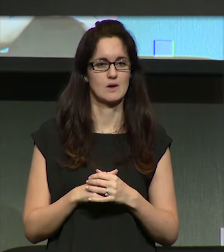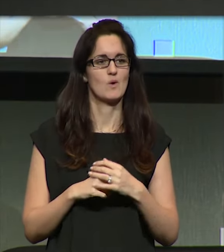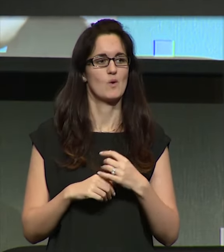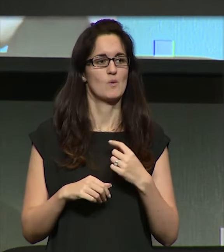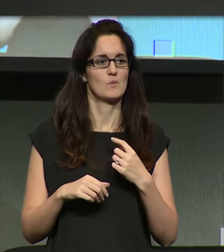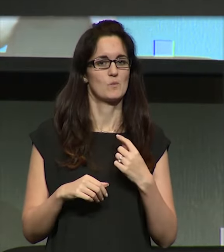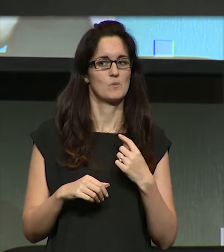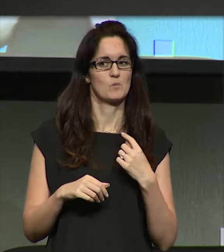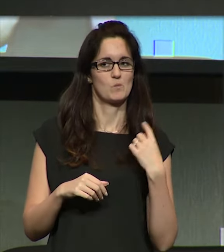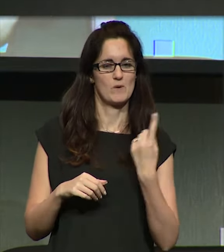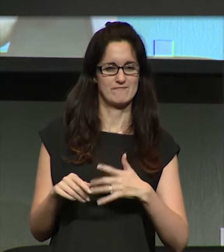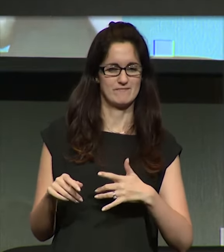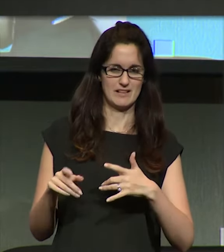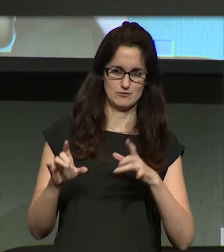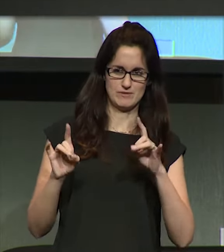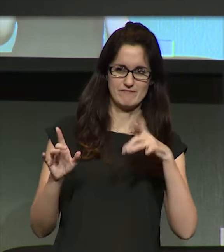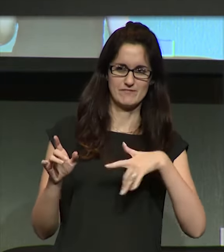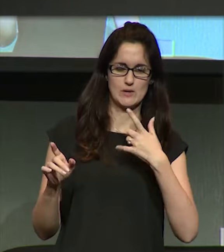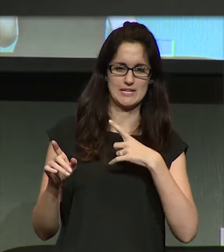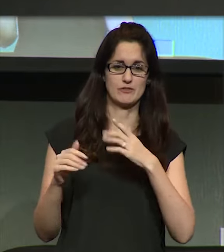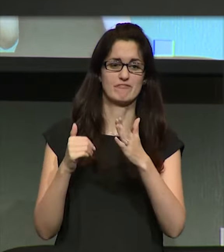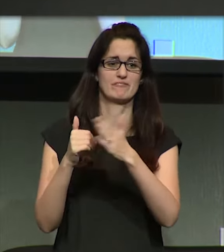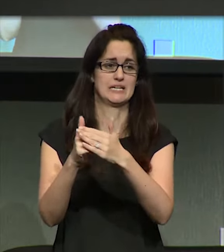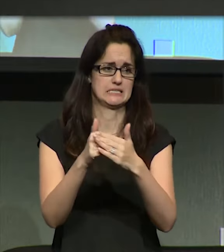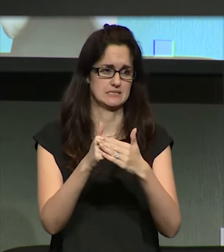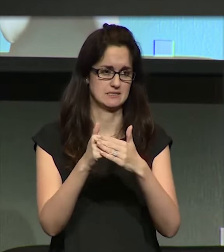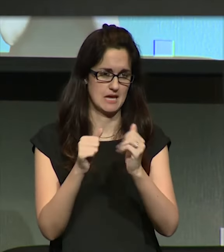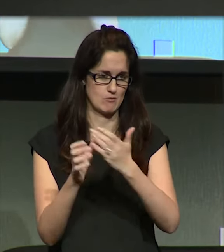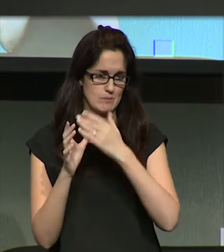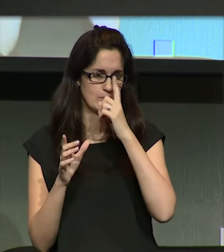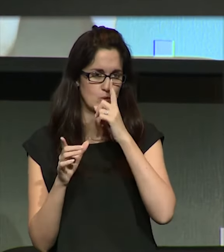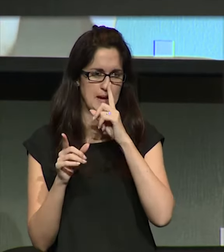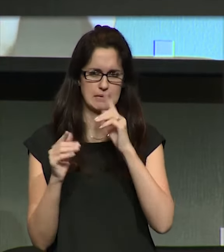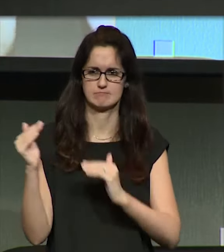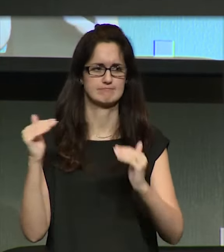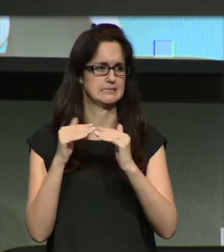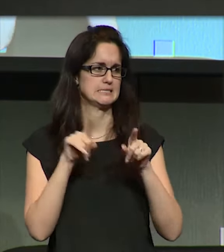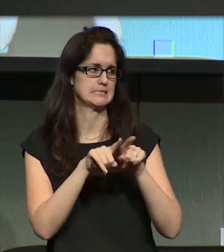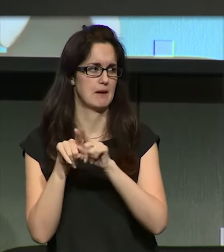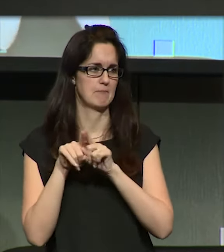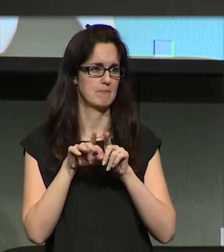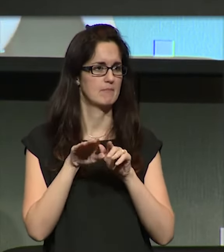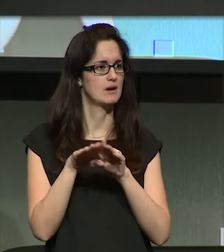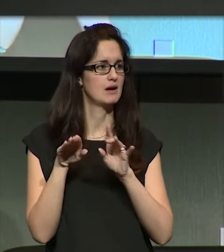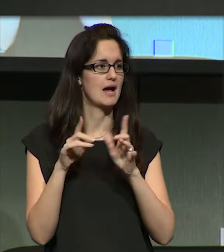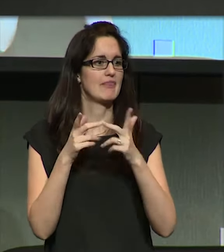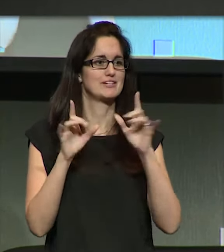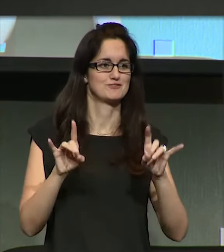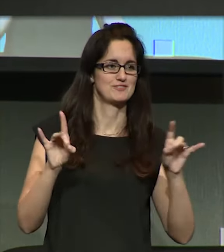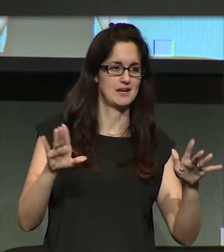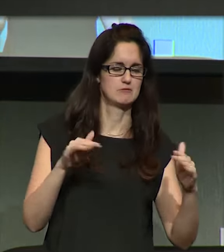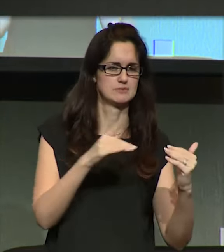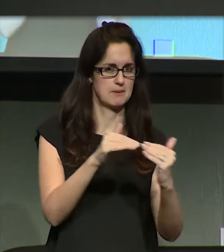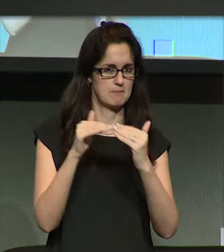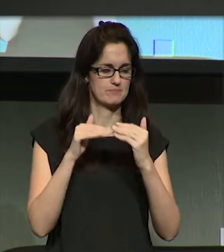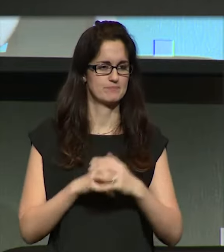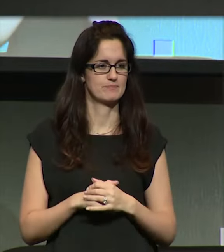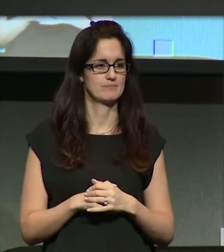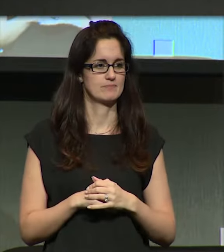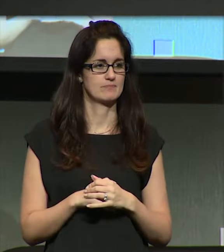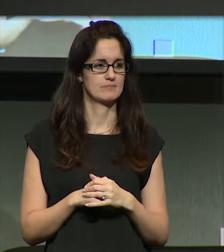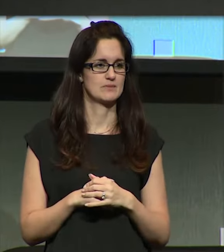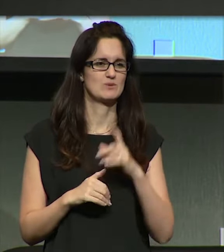by making them the same as mainstream Australians. And so we have this kind of problem where we say,